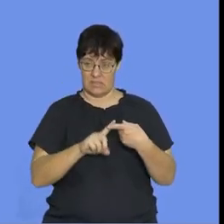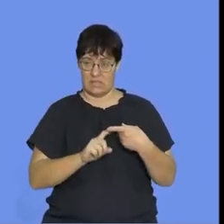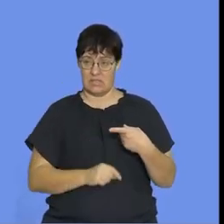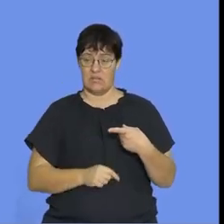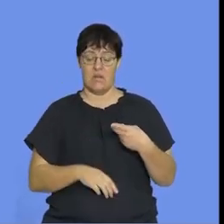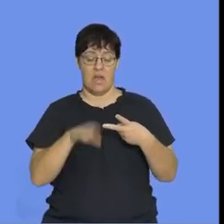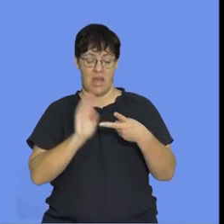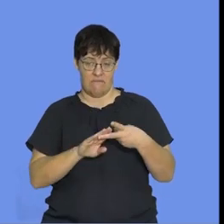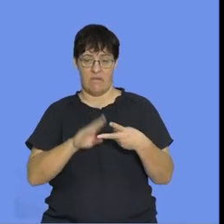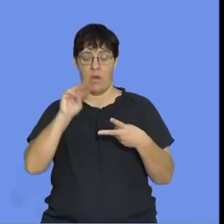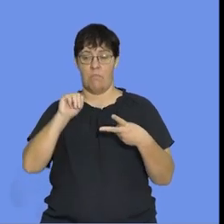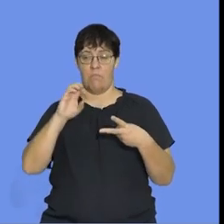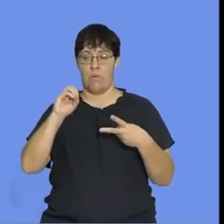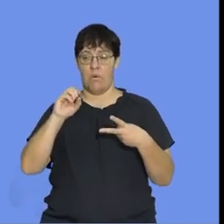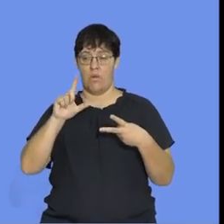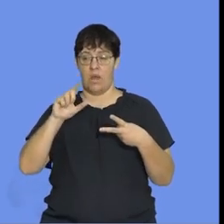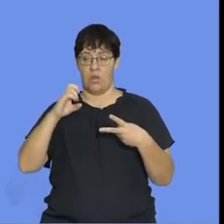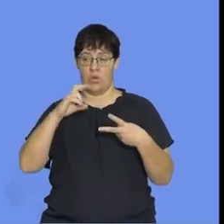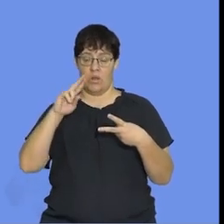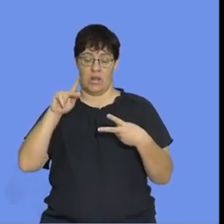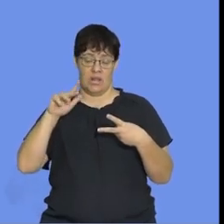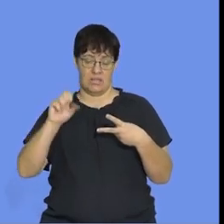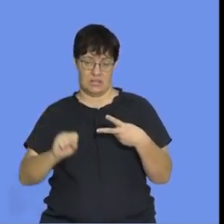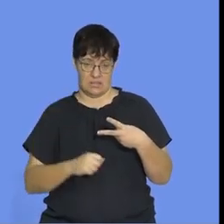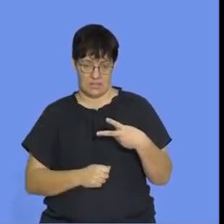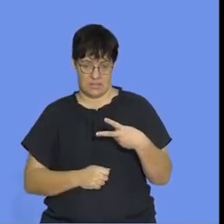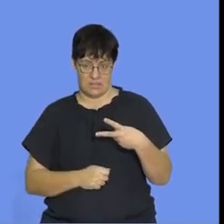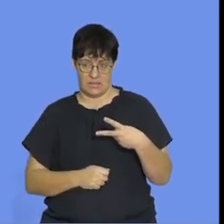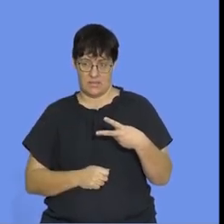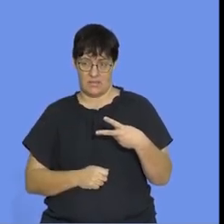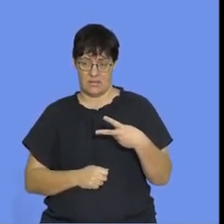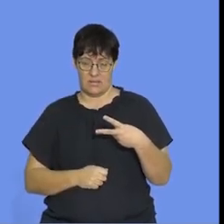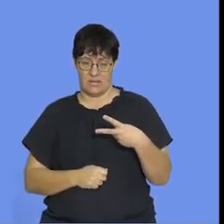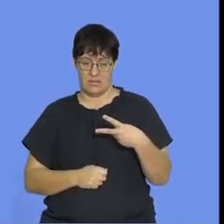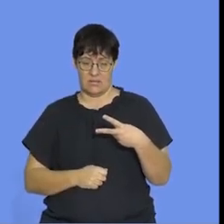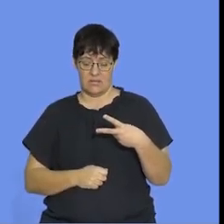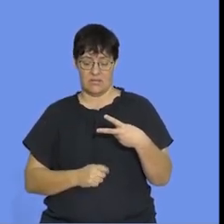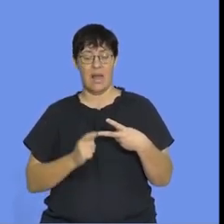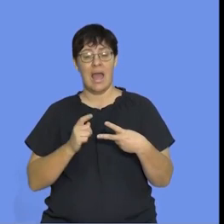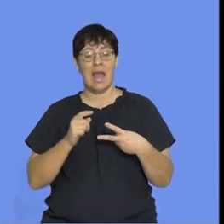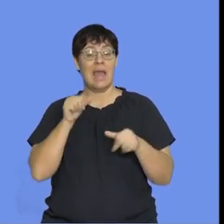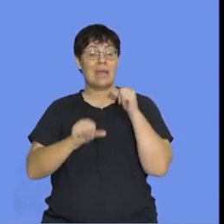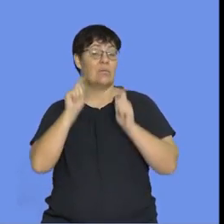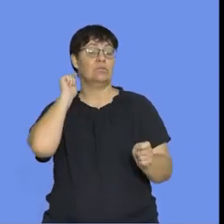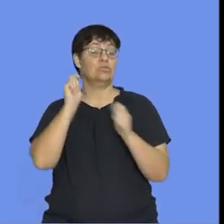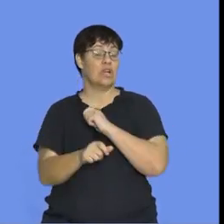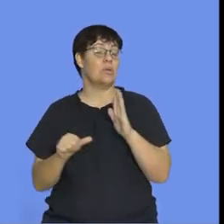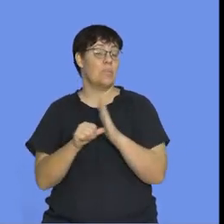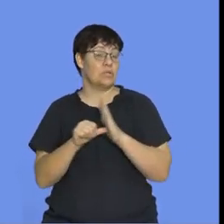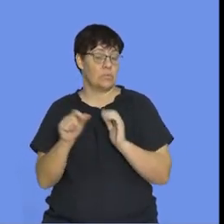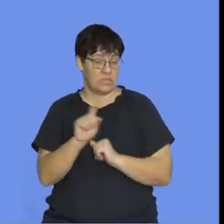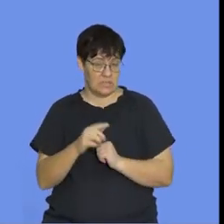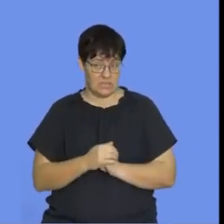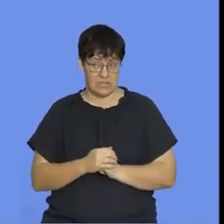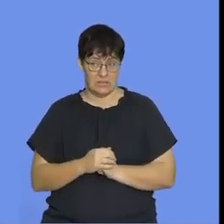got molecules. Okay. What is important in a chemical change is that, when we break